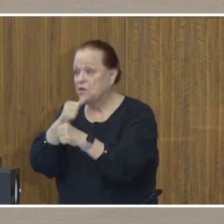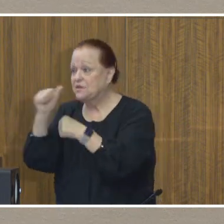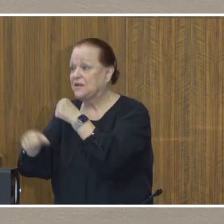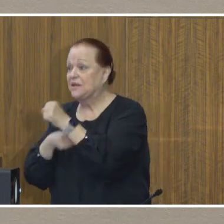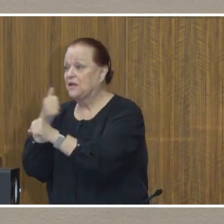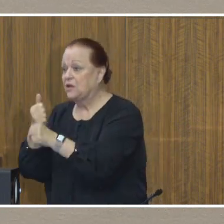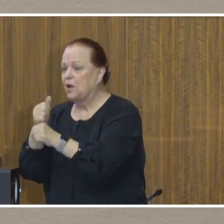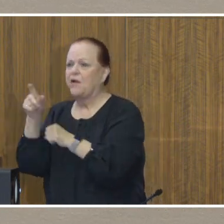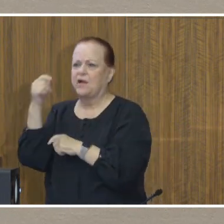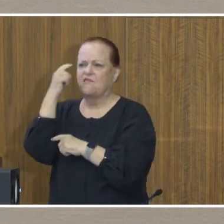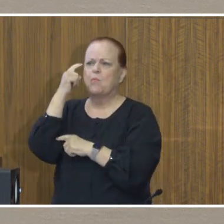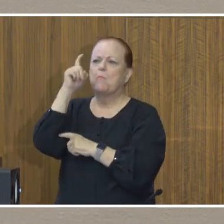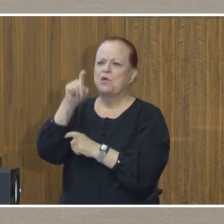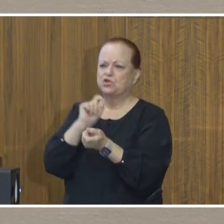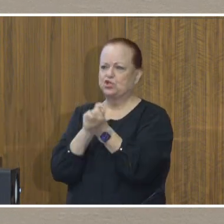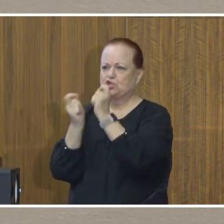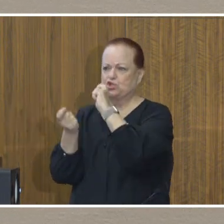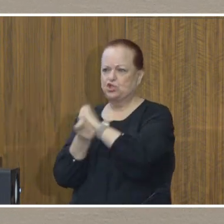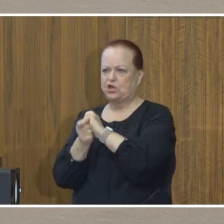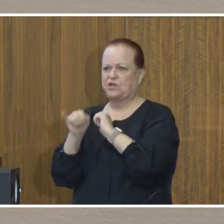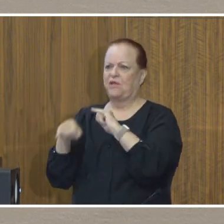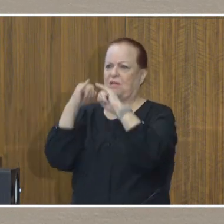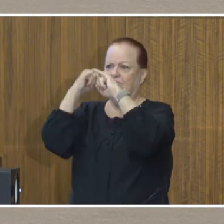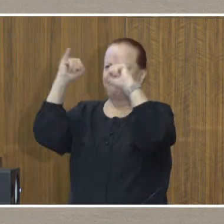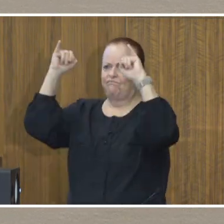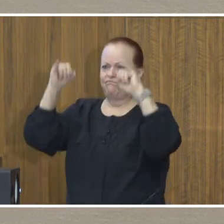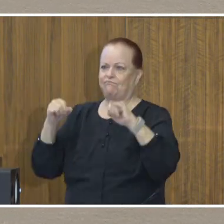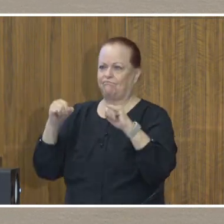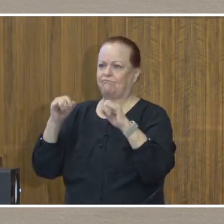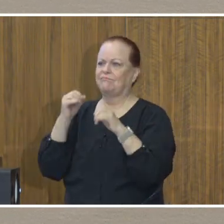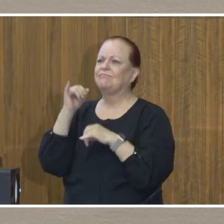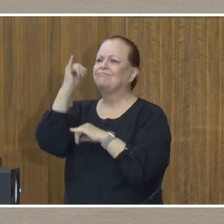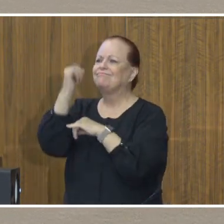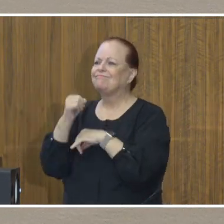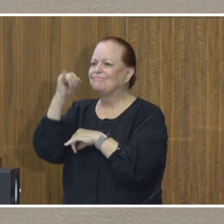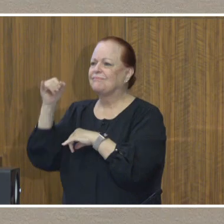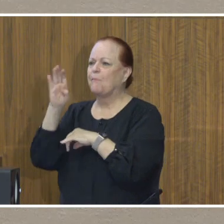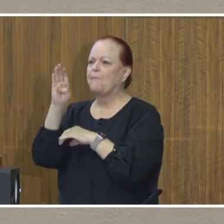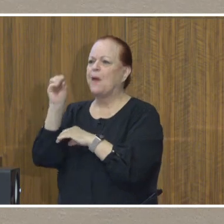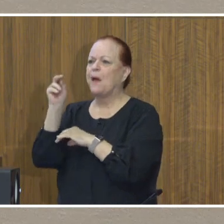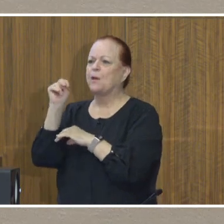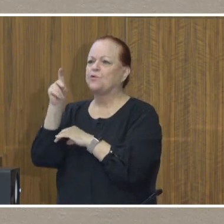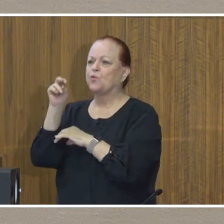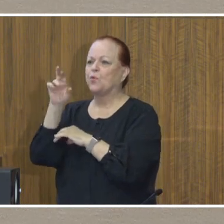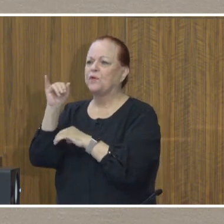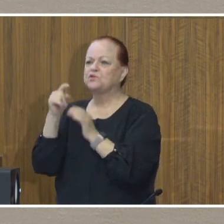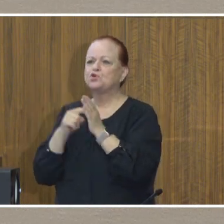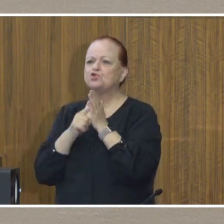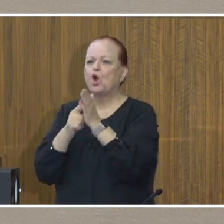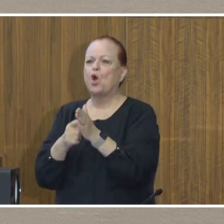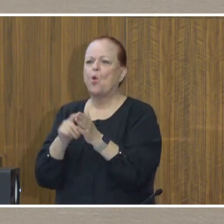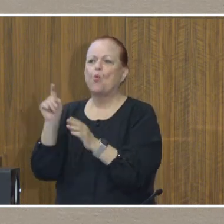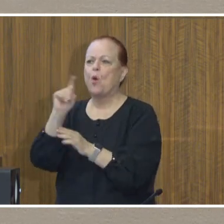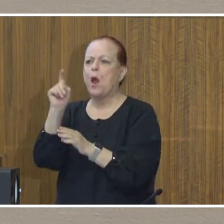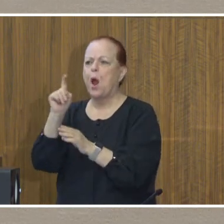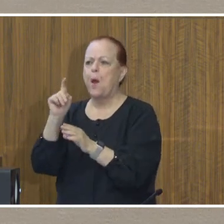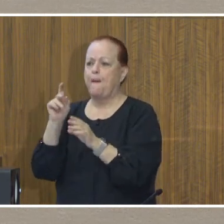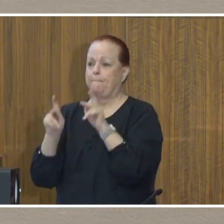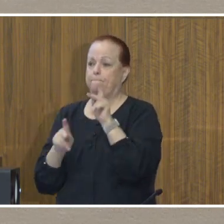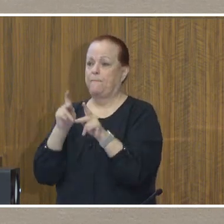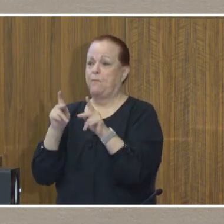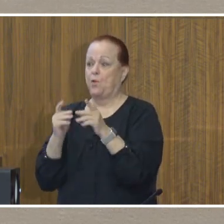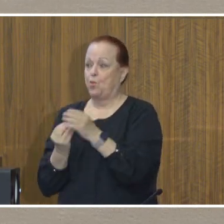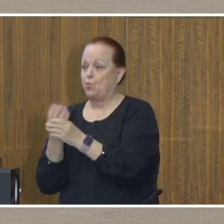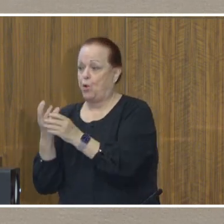to redraw their district lines using the most current census data to reflect how local populations have changed.